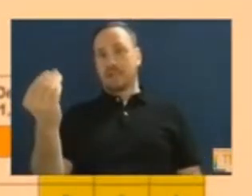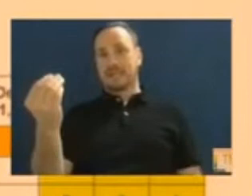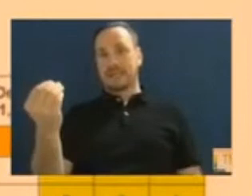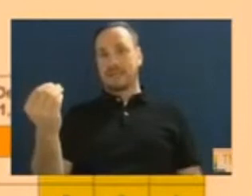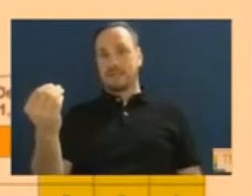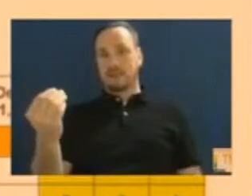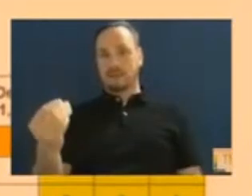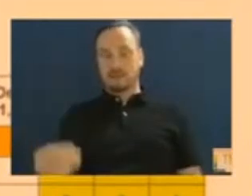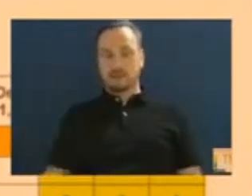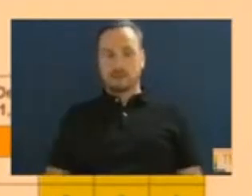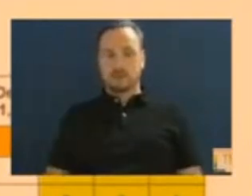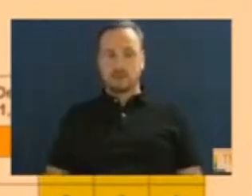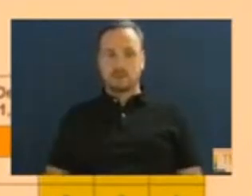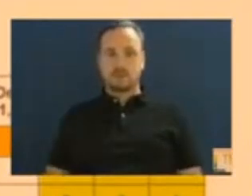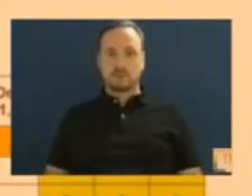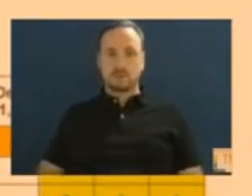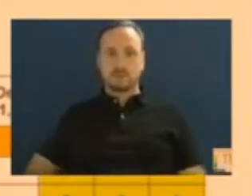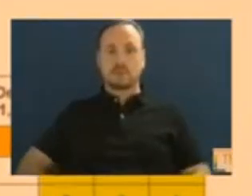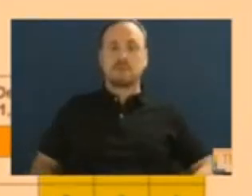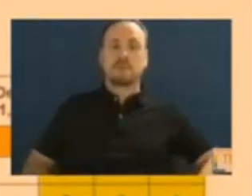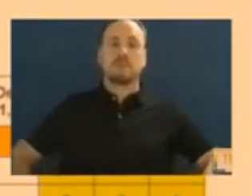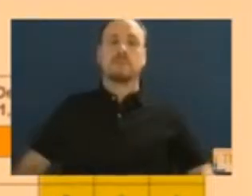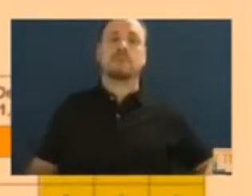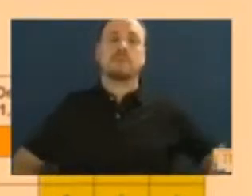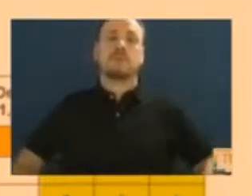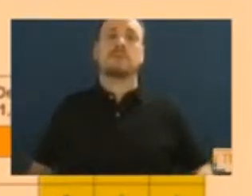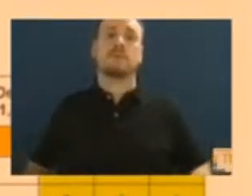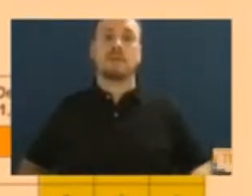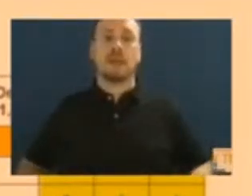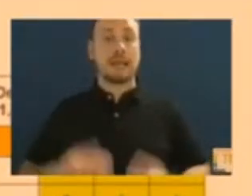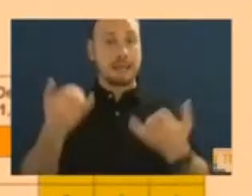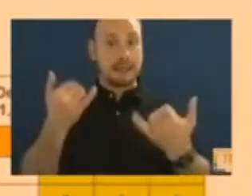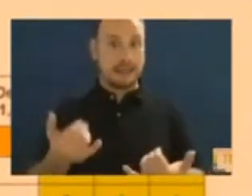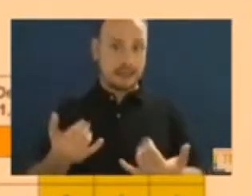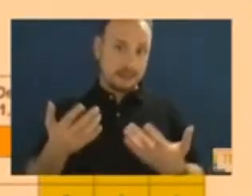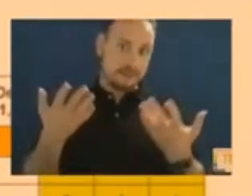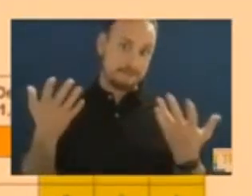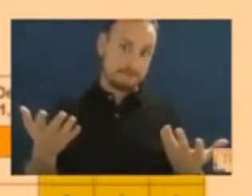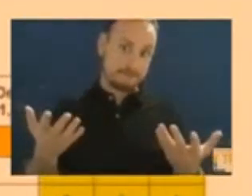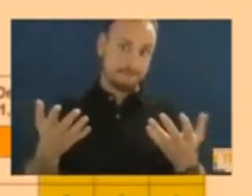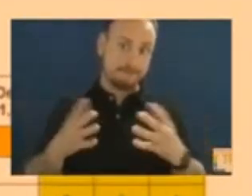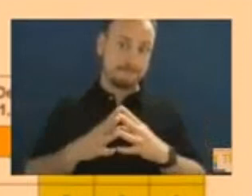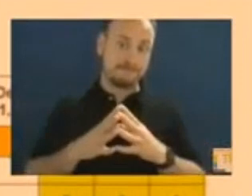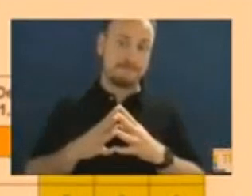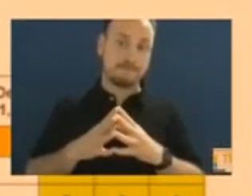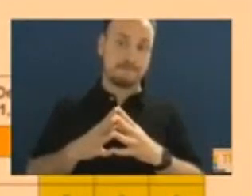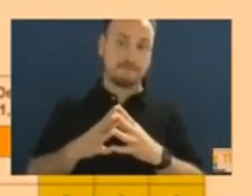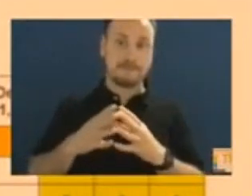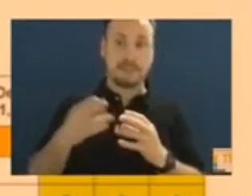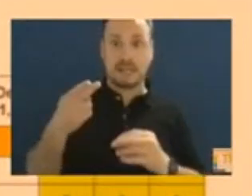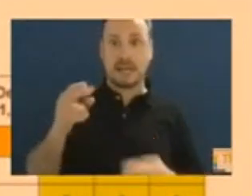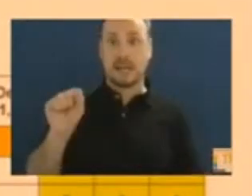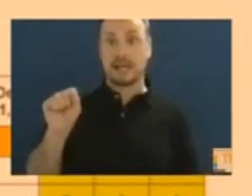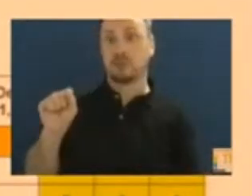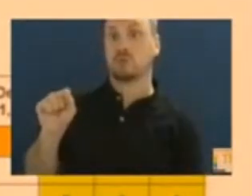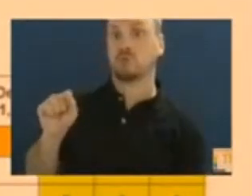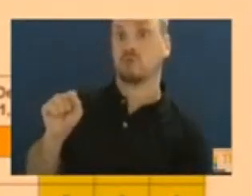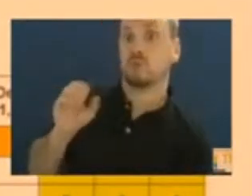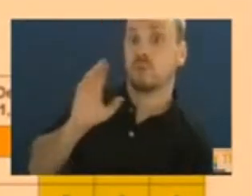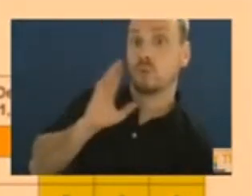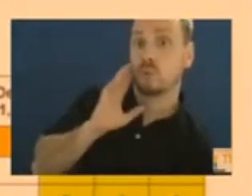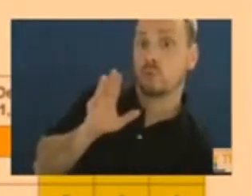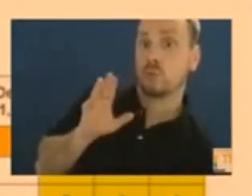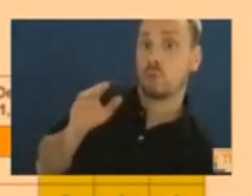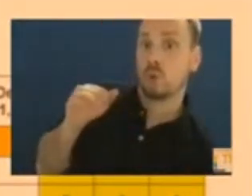Now, here's the caveat for our high school students. They would come in the week of